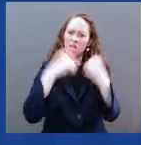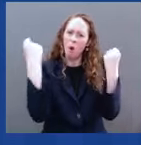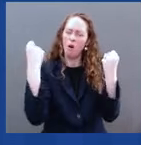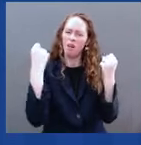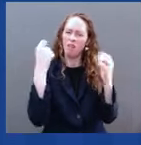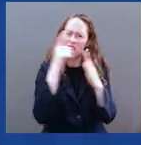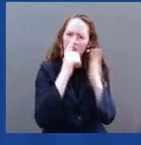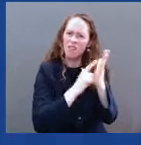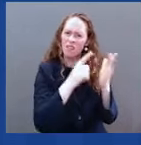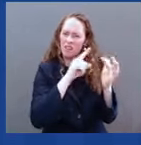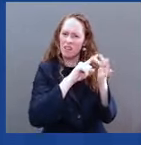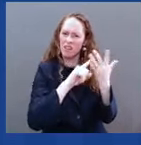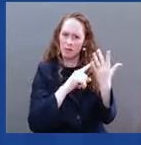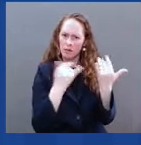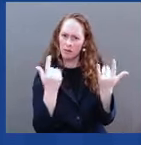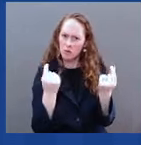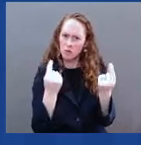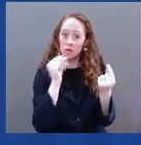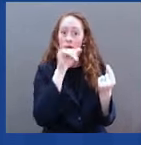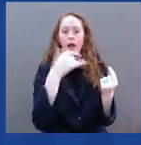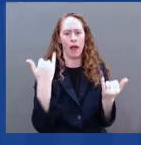So with regard to